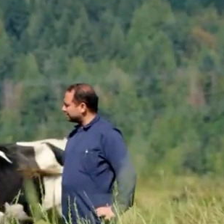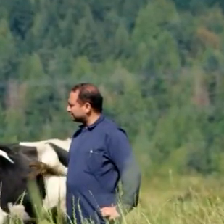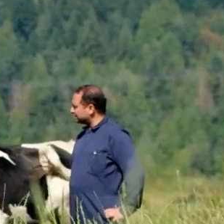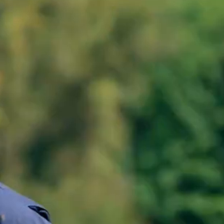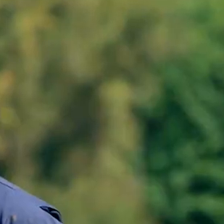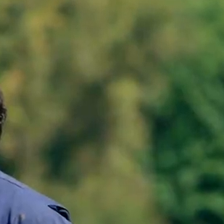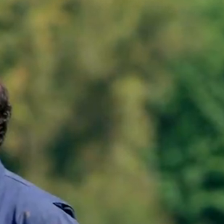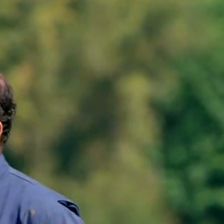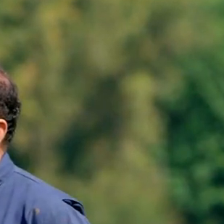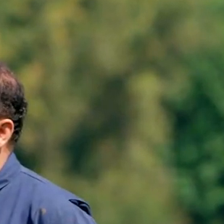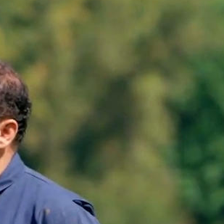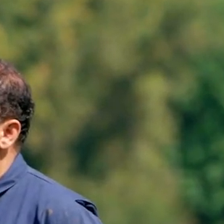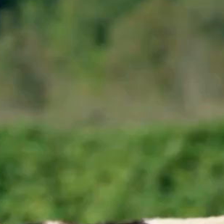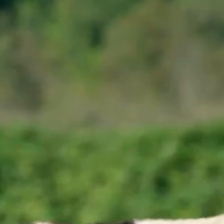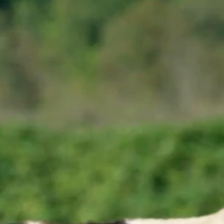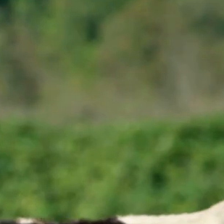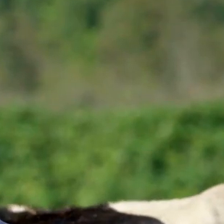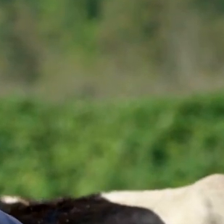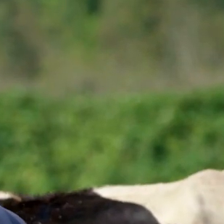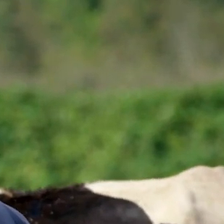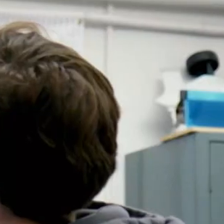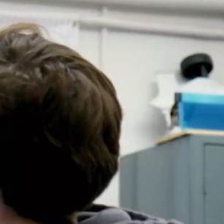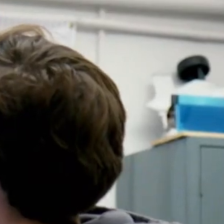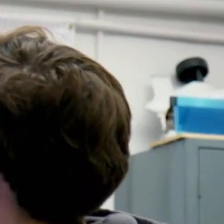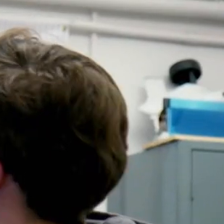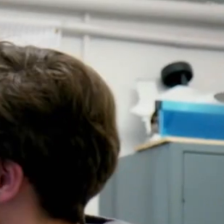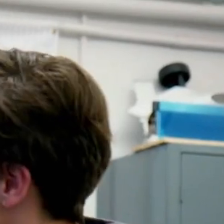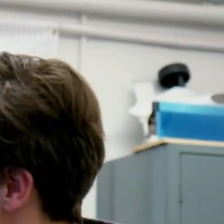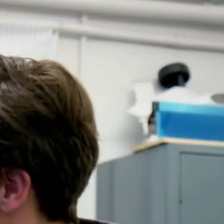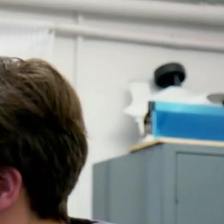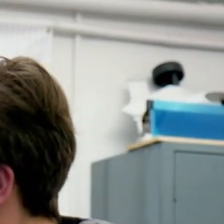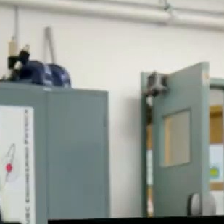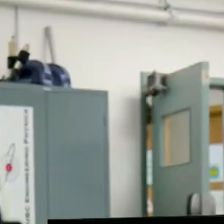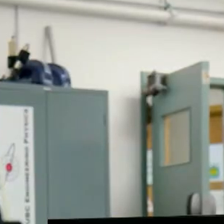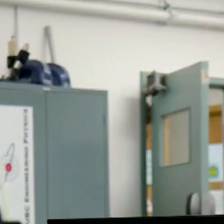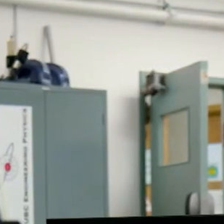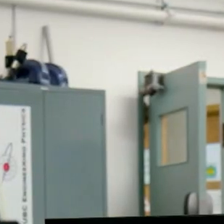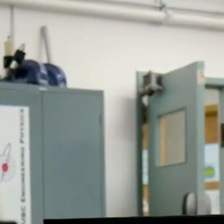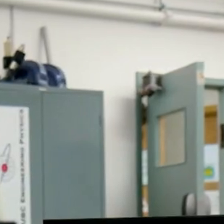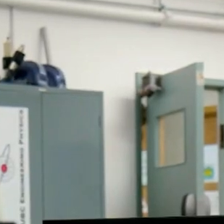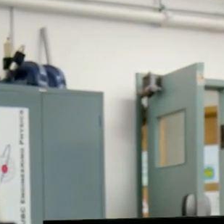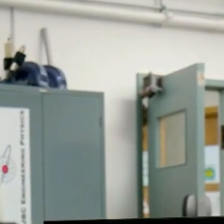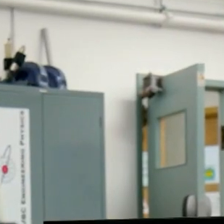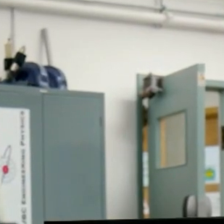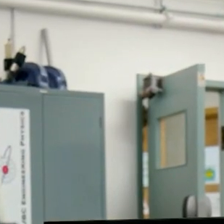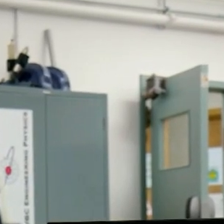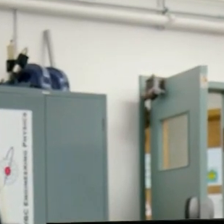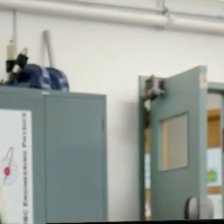Thank you.